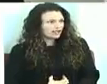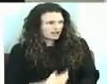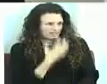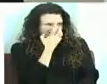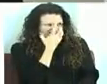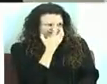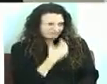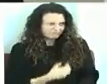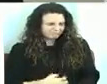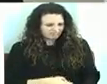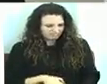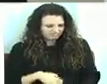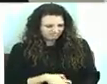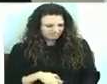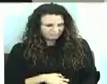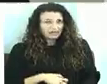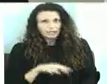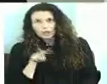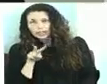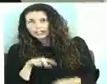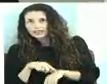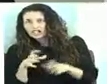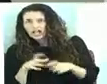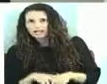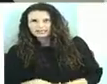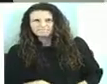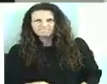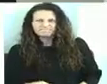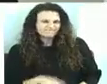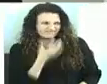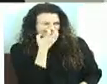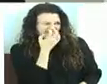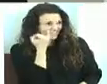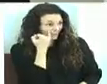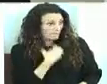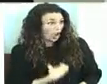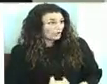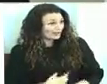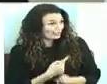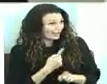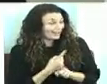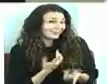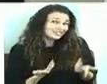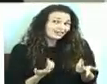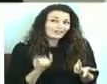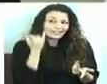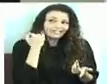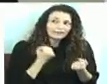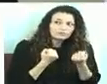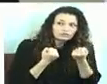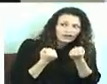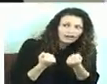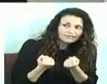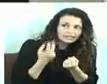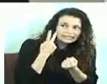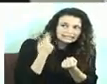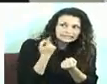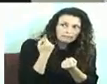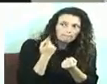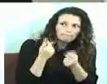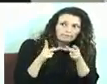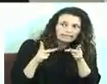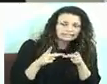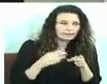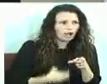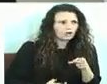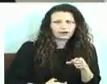My stomach hurts, I'm checking the clock all the time, and if I'm seeing something and I'm driving and I'm hungry, you know